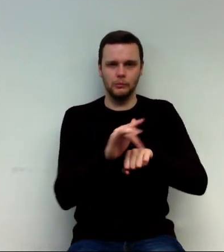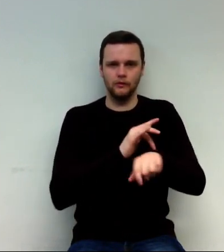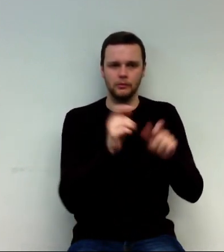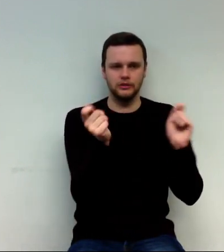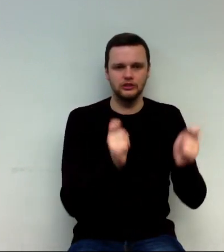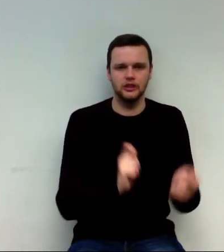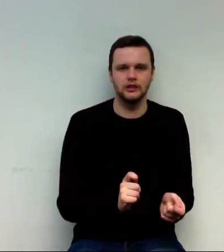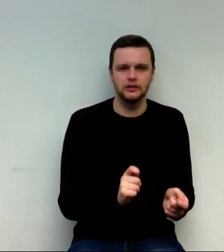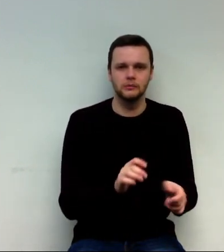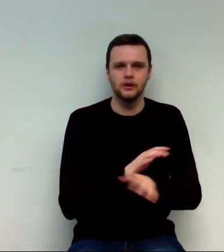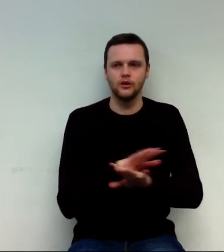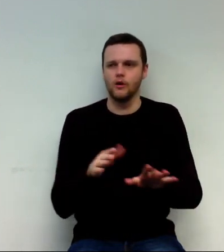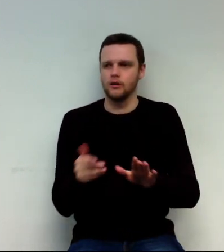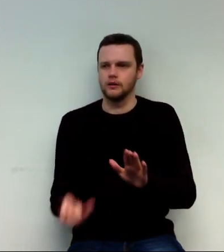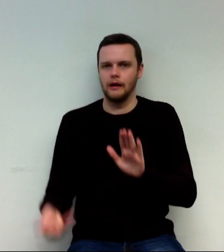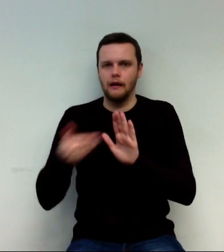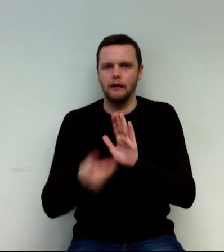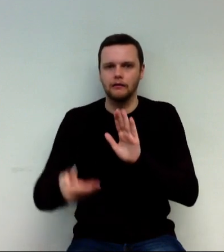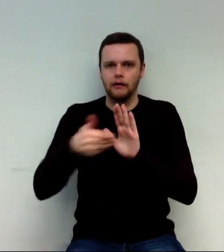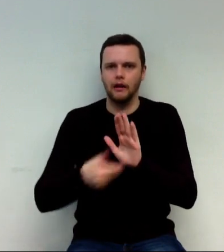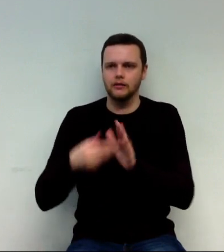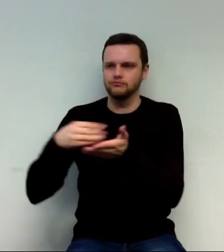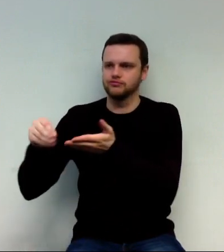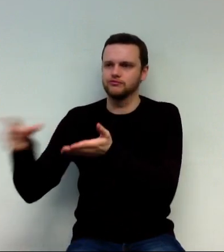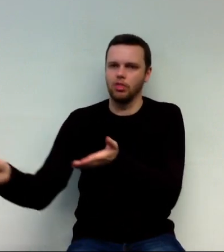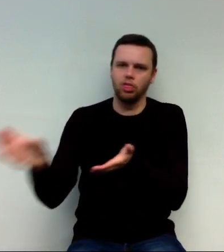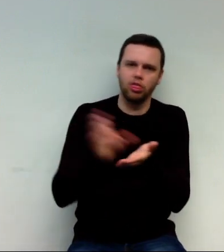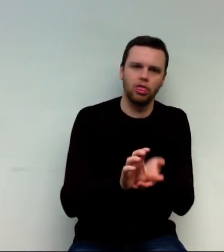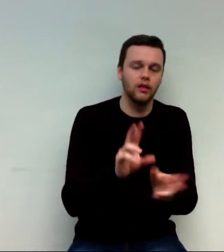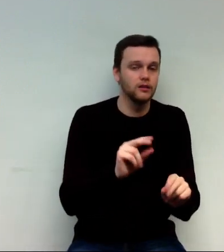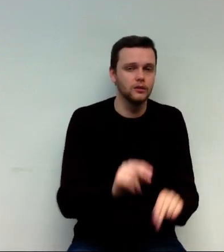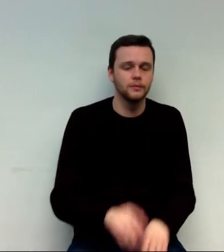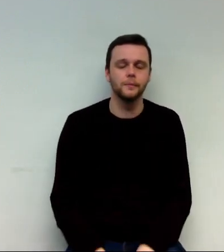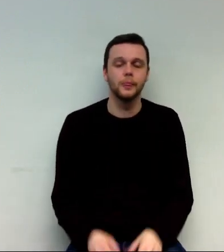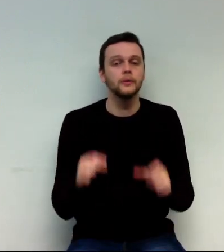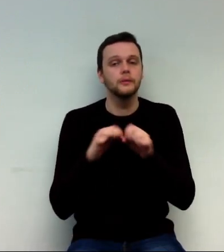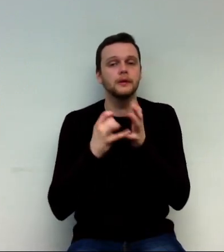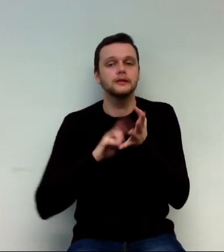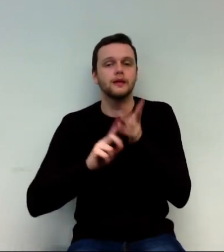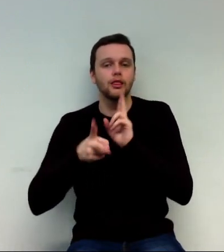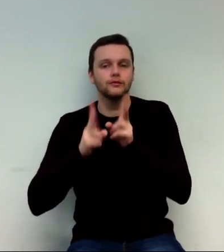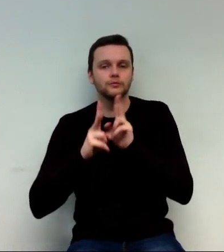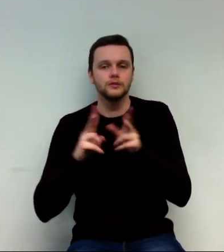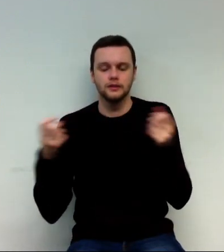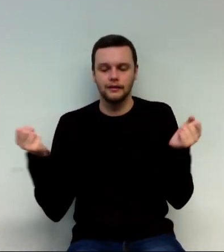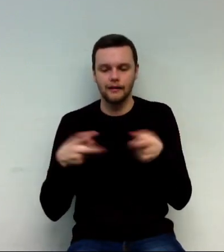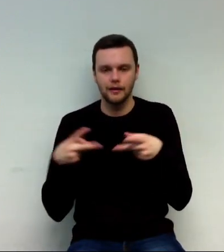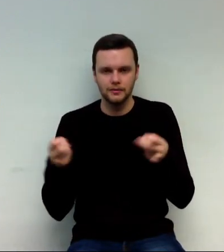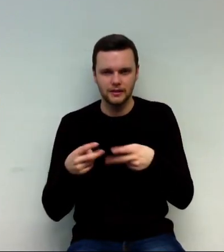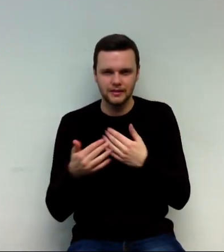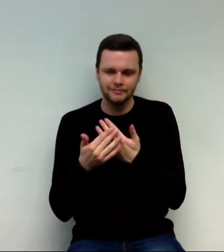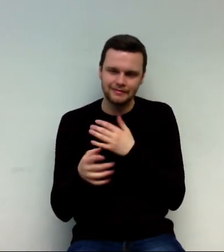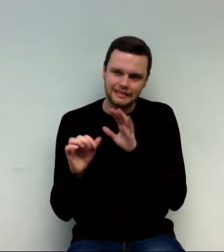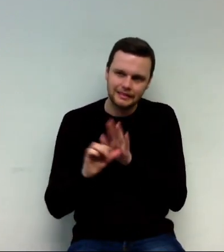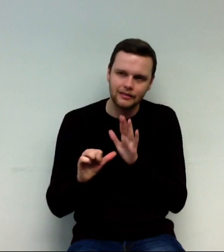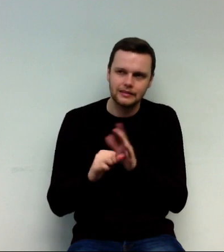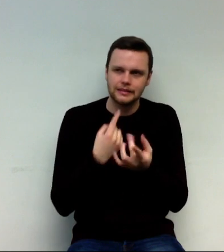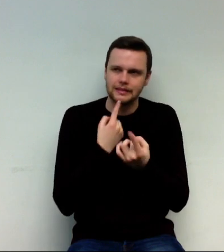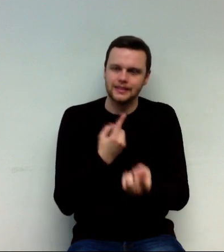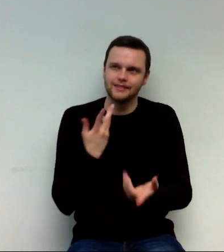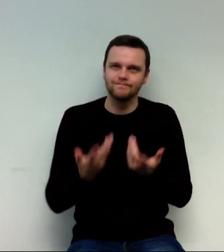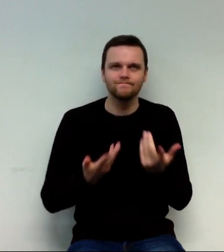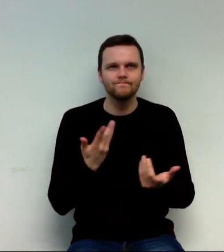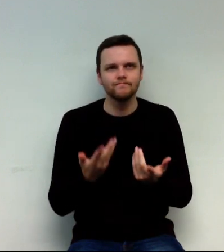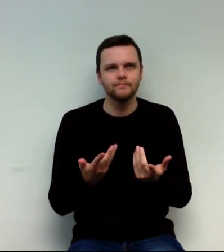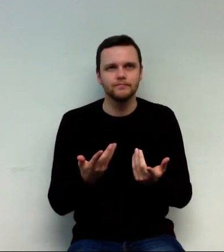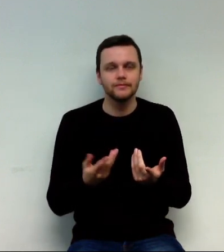but not necessarily bringing in anything external. With BSL interpretation and captioning, it's more difficult to say.